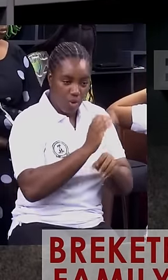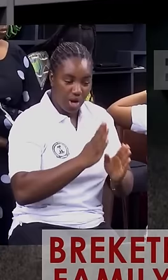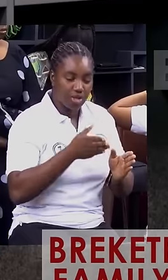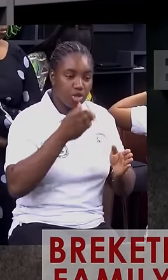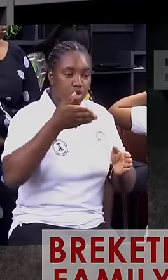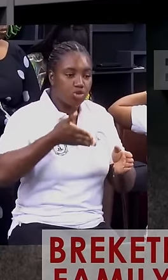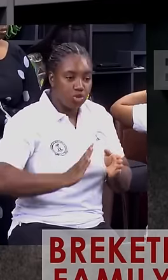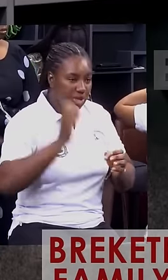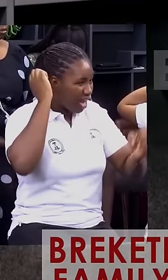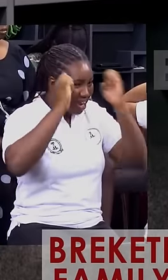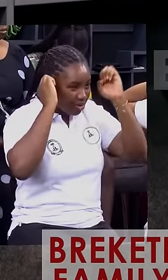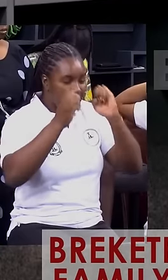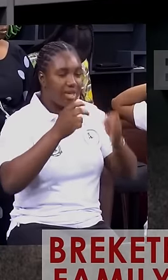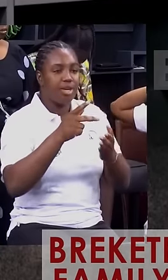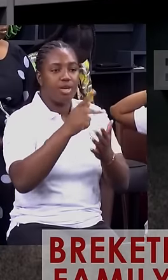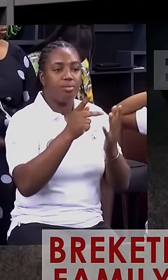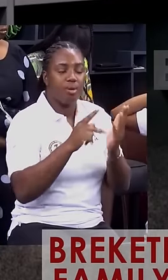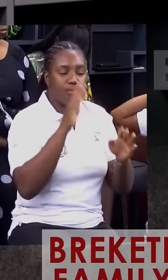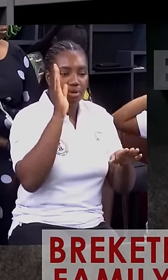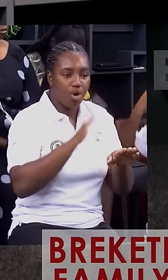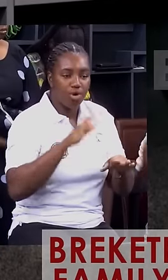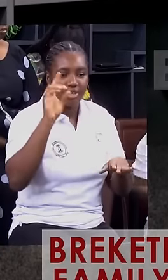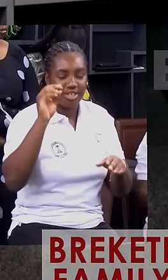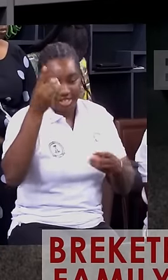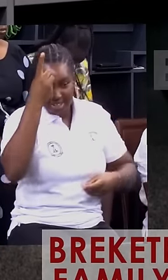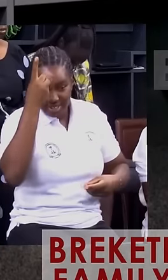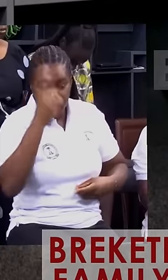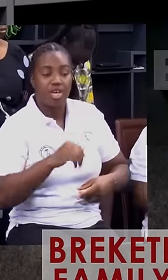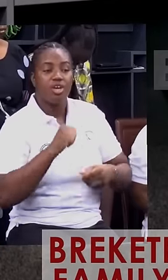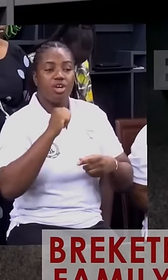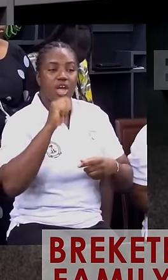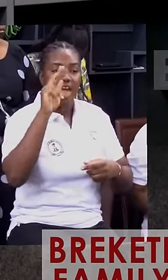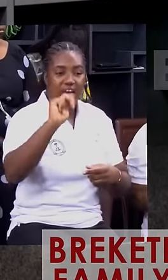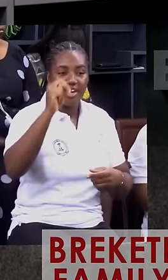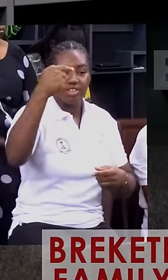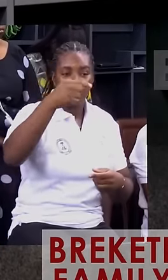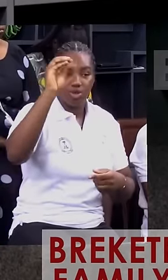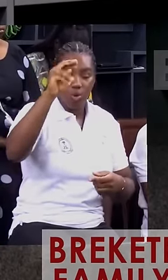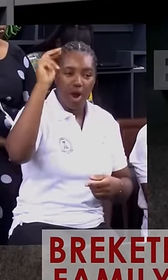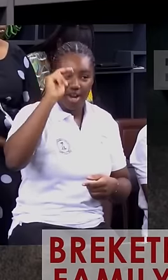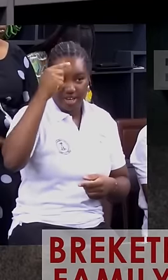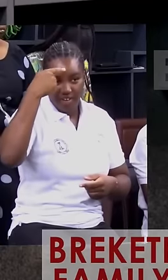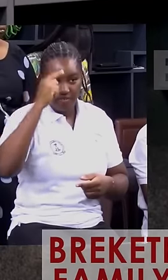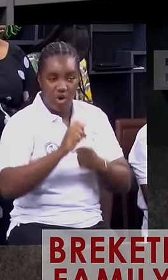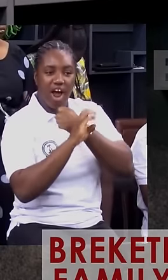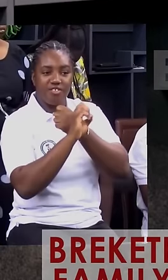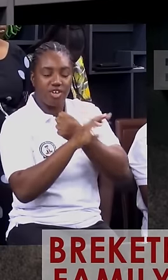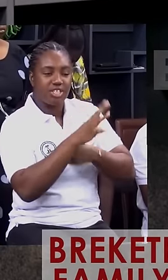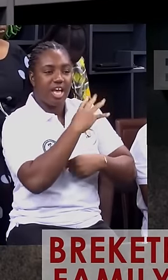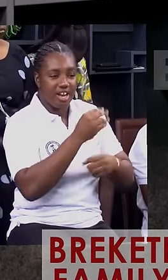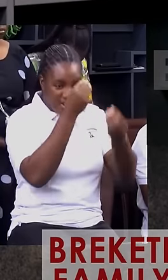prevention of kidney diseases. Non-governmental organizations are needed for advocacy and information